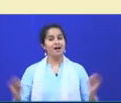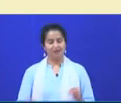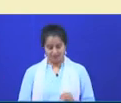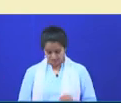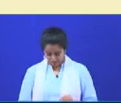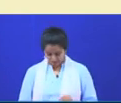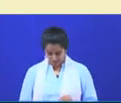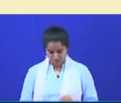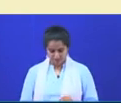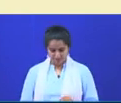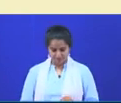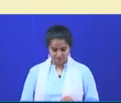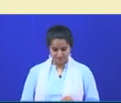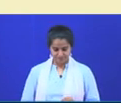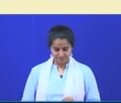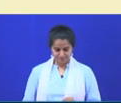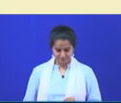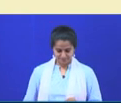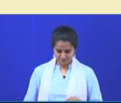Vishala, Ganga.